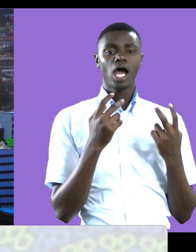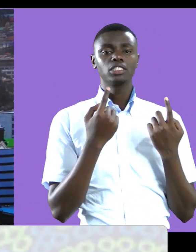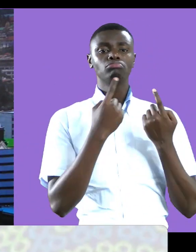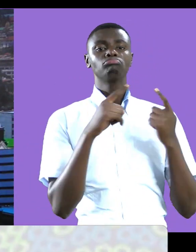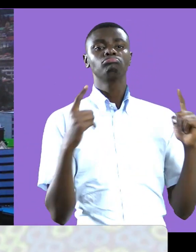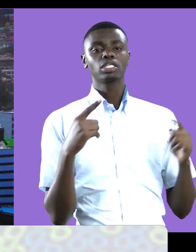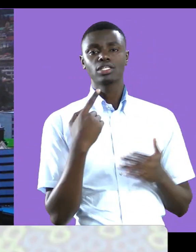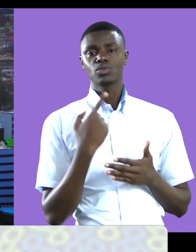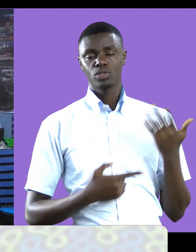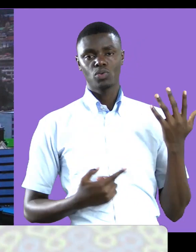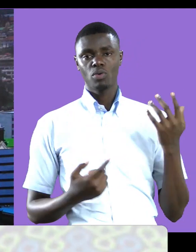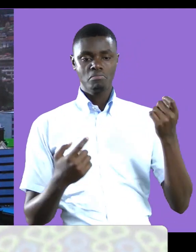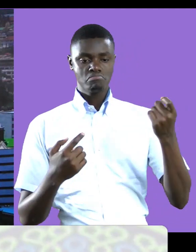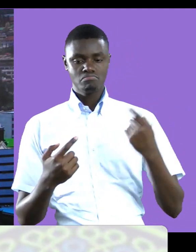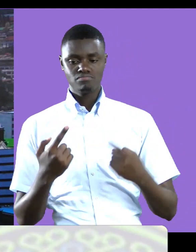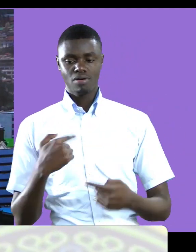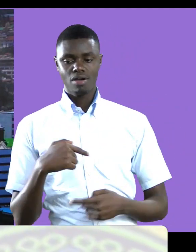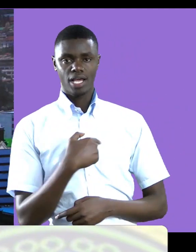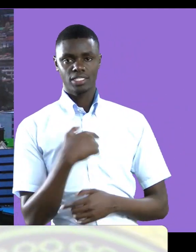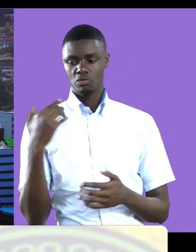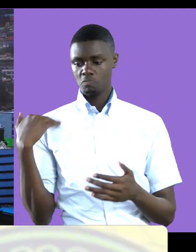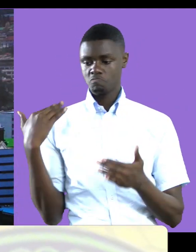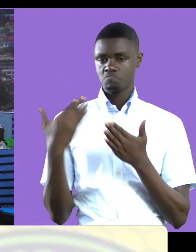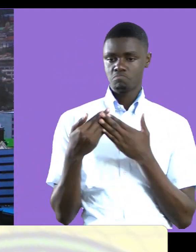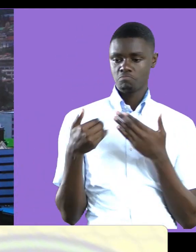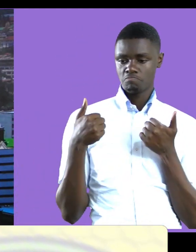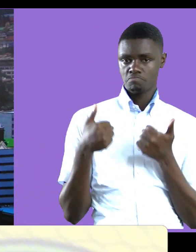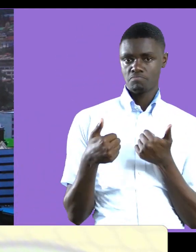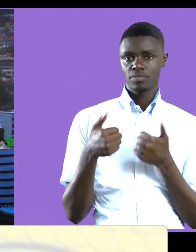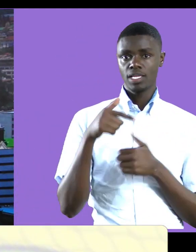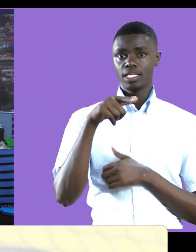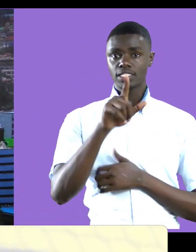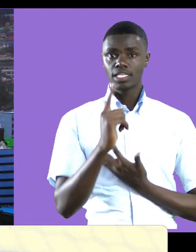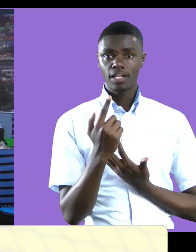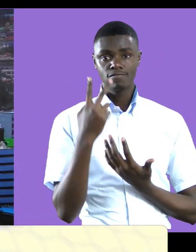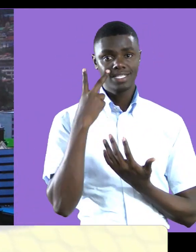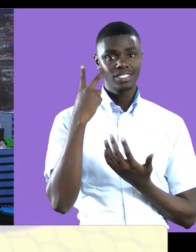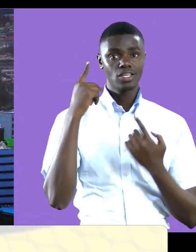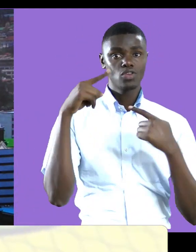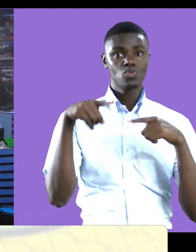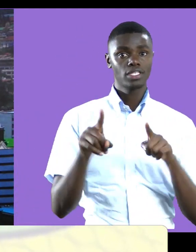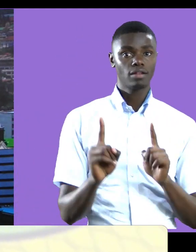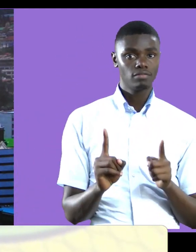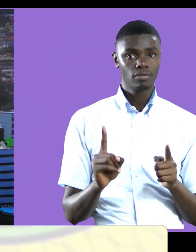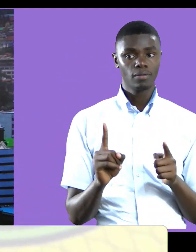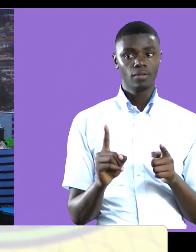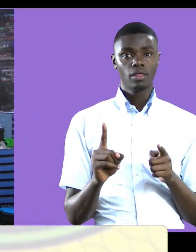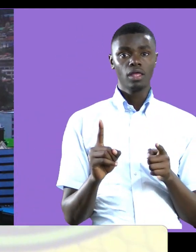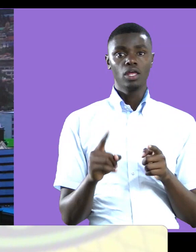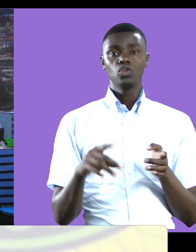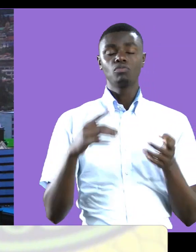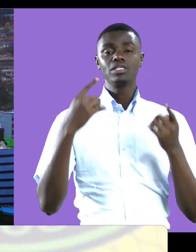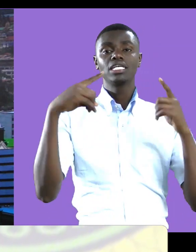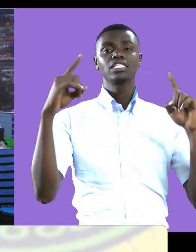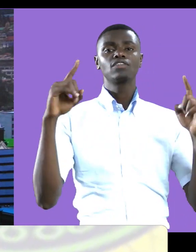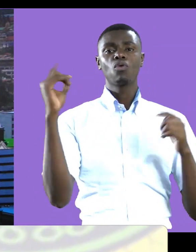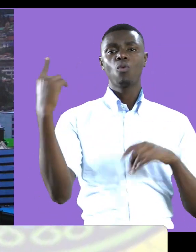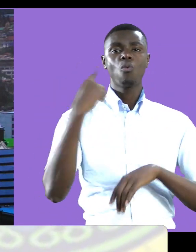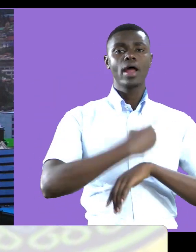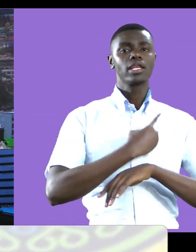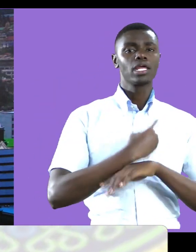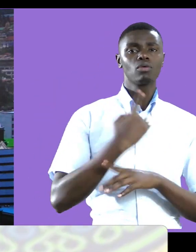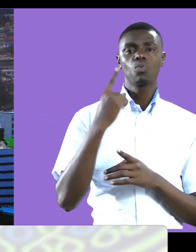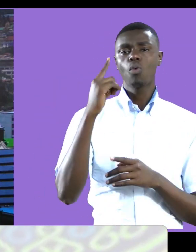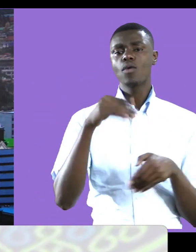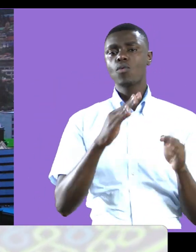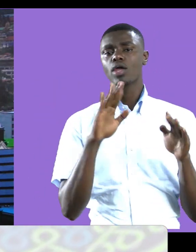Yeah, true. People are telling me, so far so good. Do you believe? Do you see yourself? Have you know you've been successful one way or another?